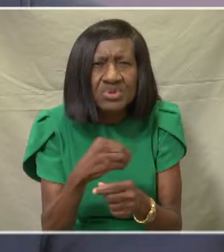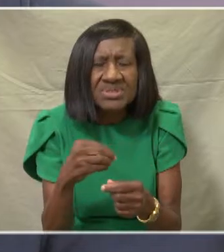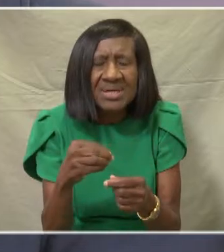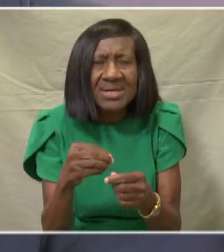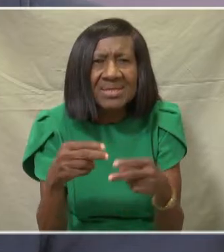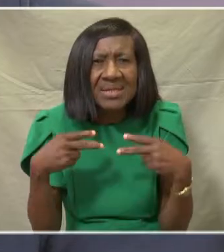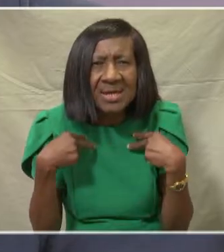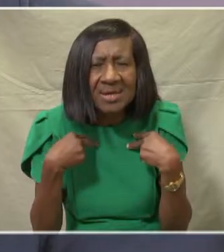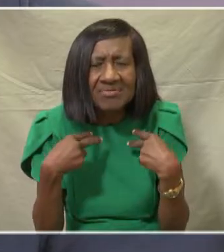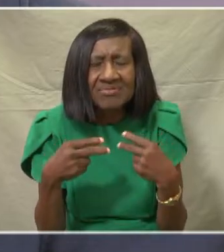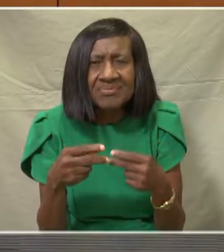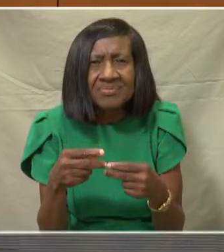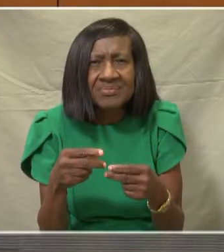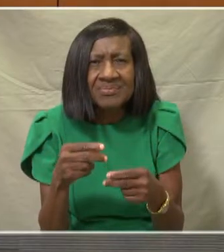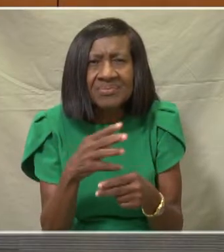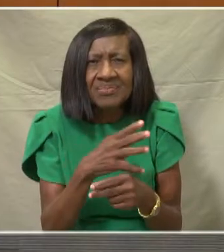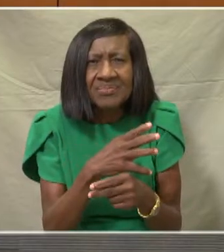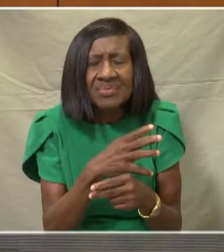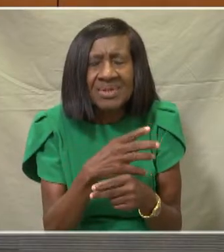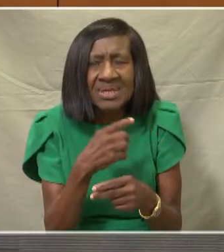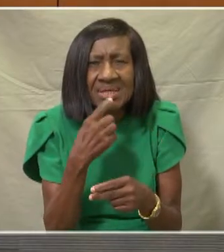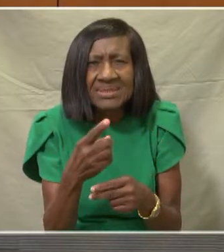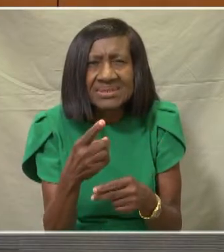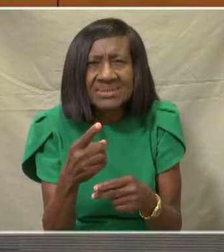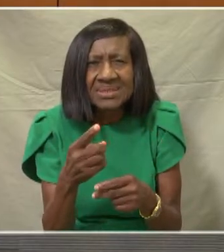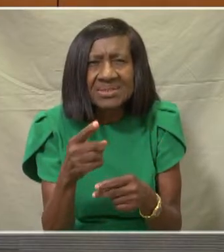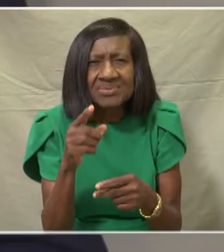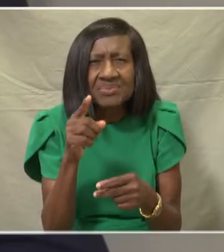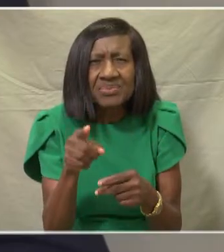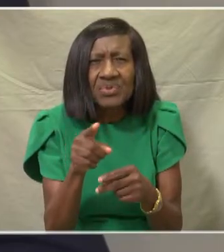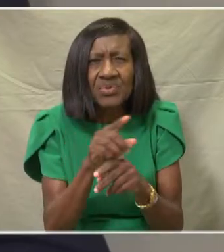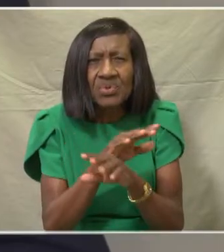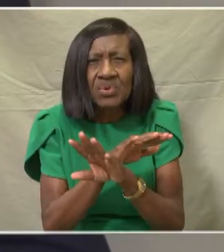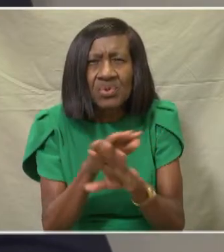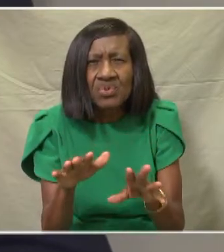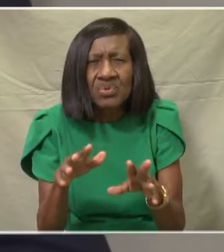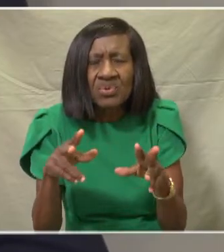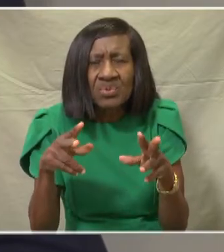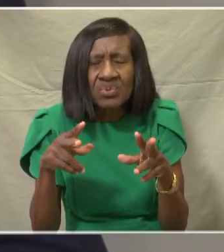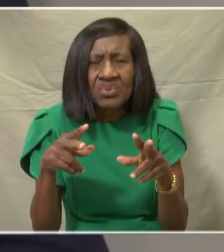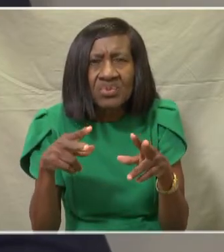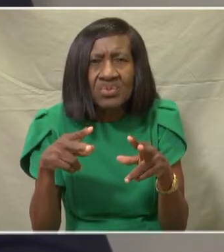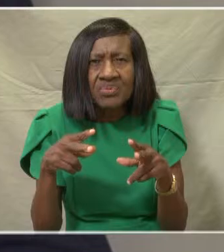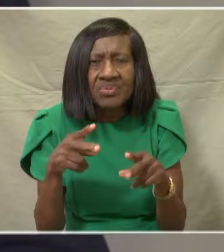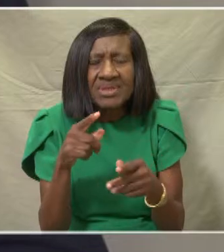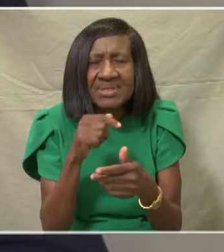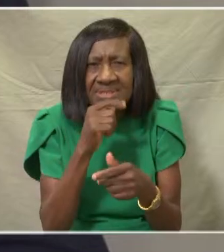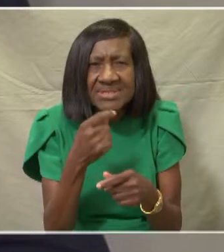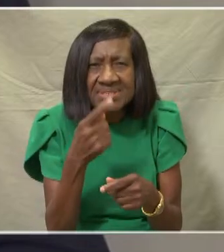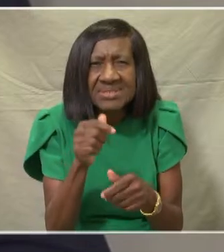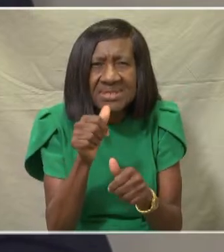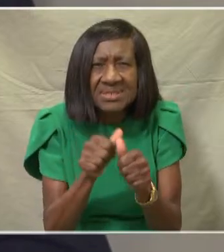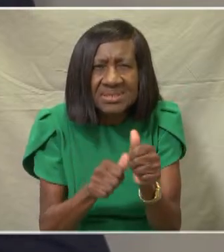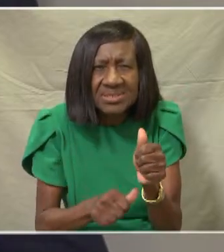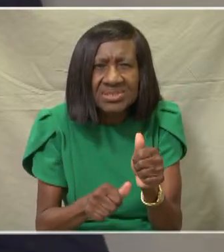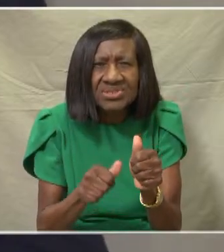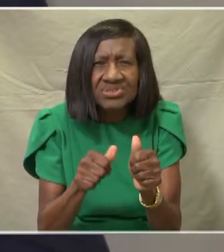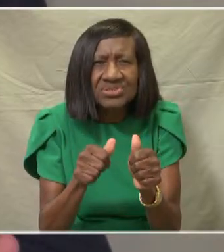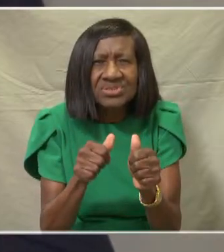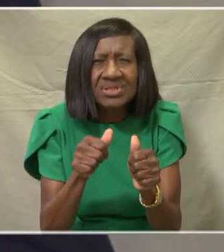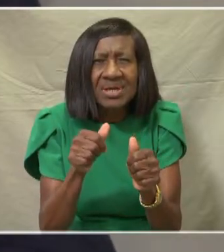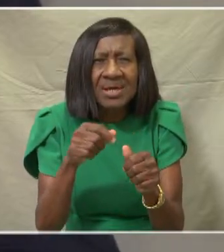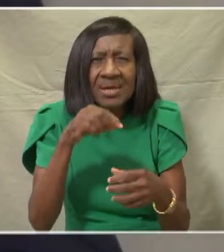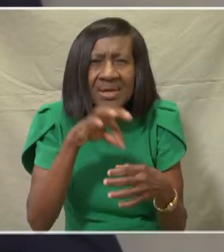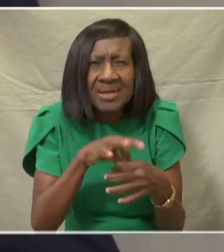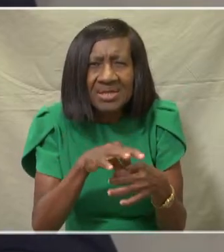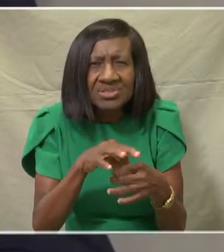to? No, I don't think you can be dispirited when you're observing elections, because each election is different, each election is